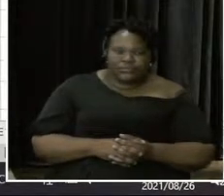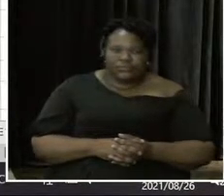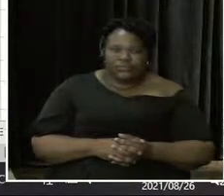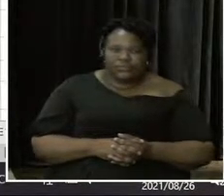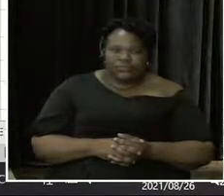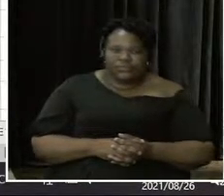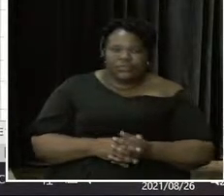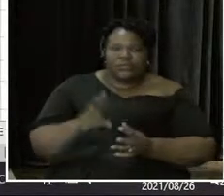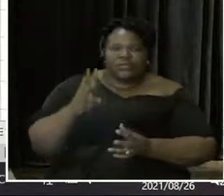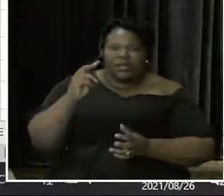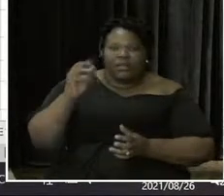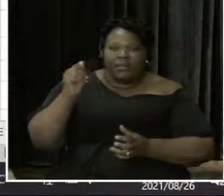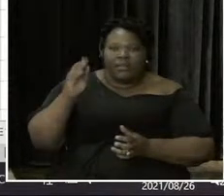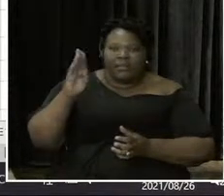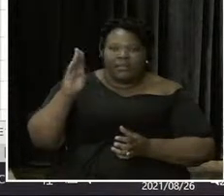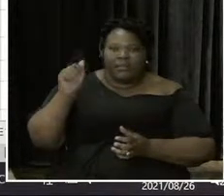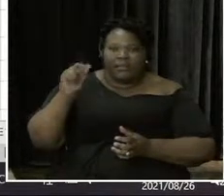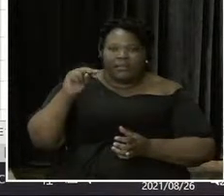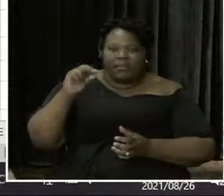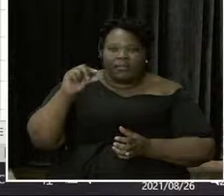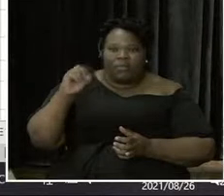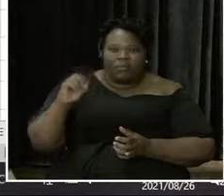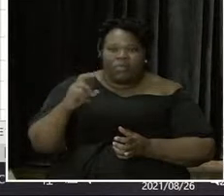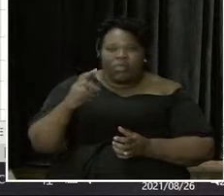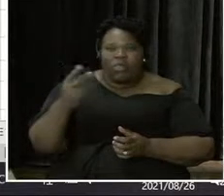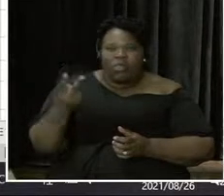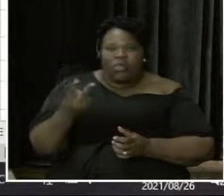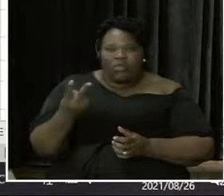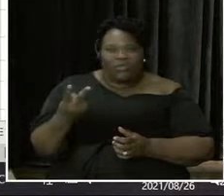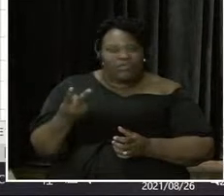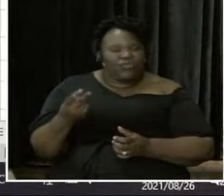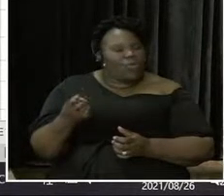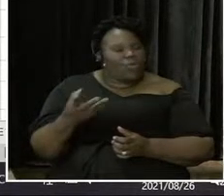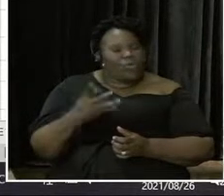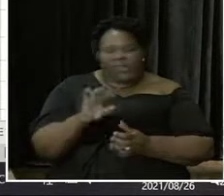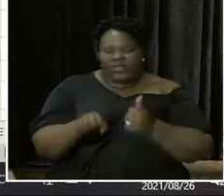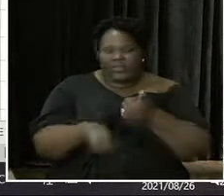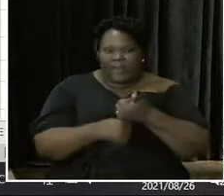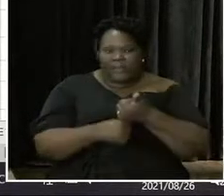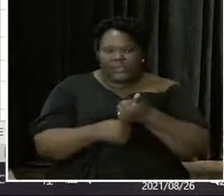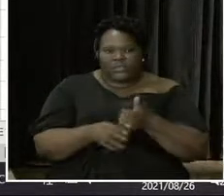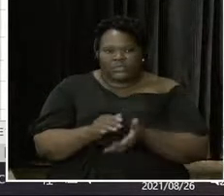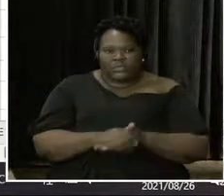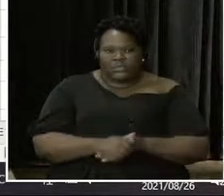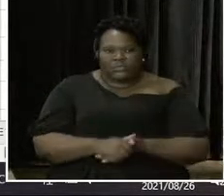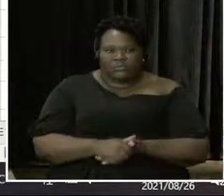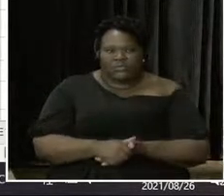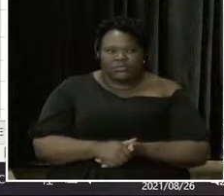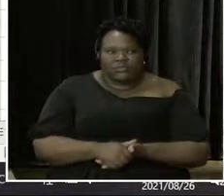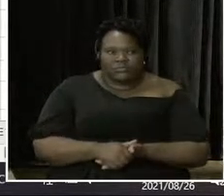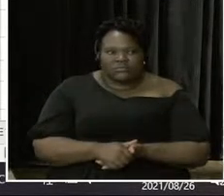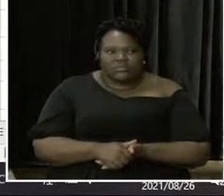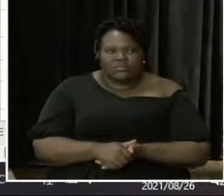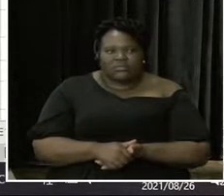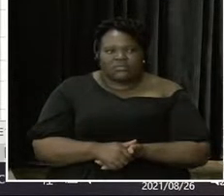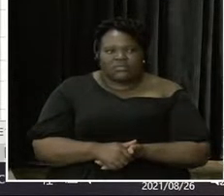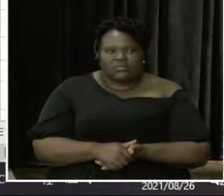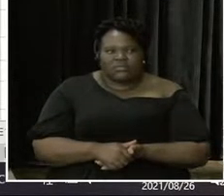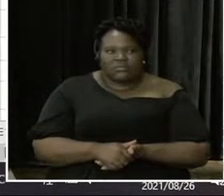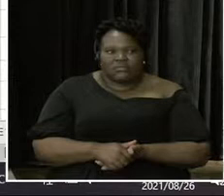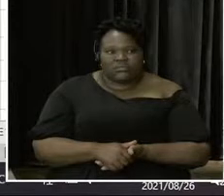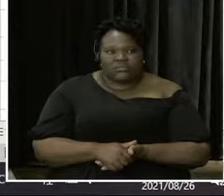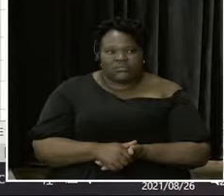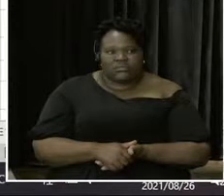Mabanga is also against, Honorable Speaker. He wrote on the chat. Mabanga is against. The EFF